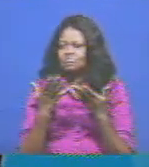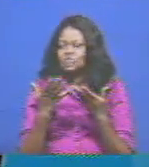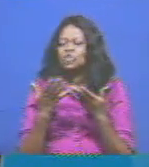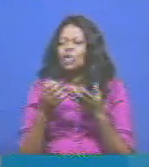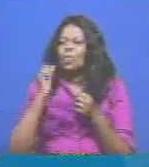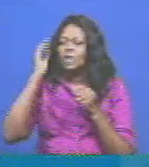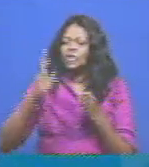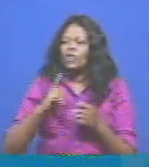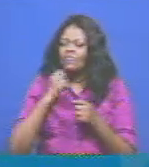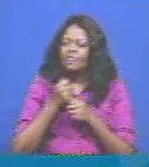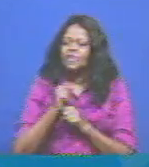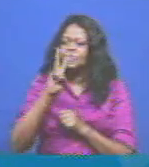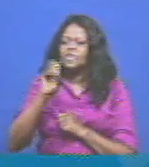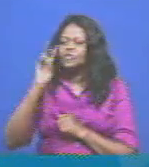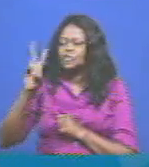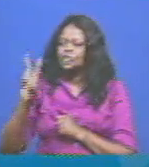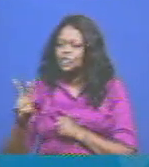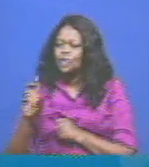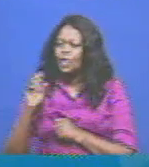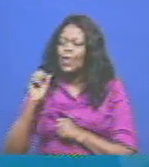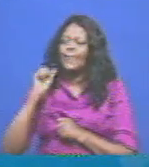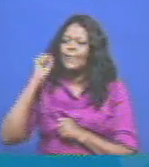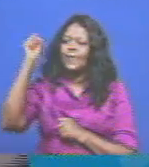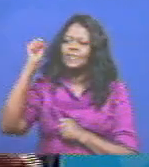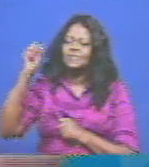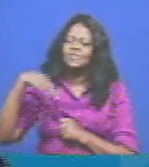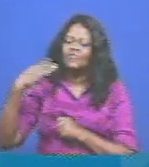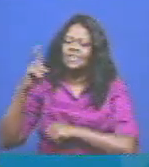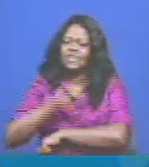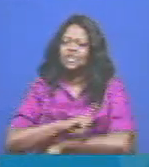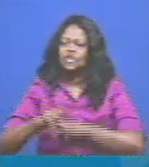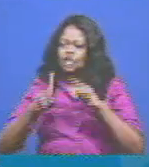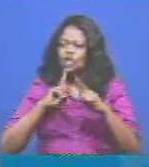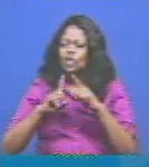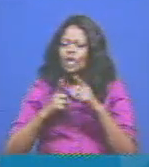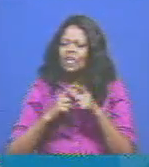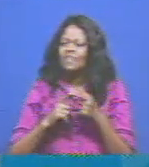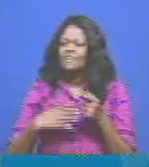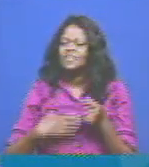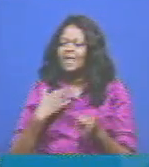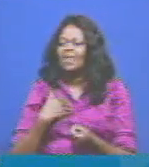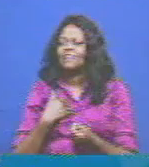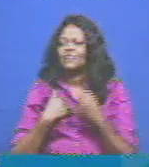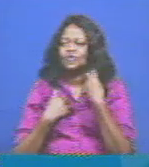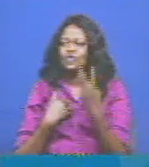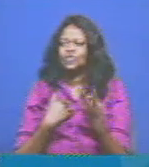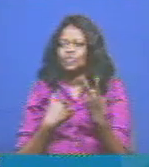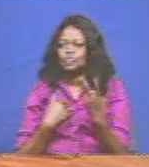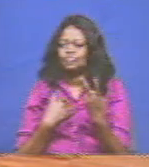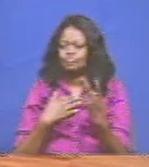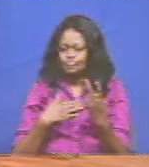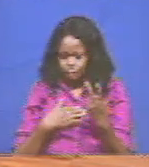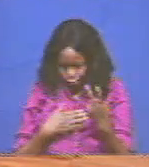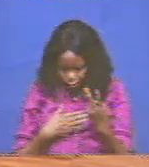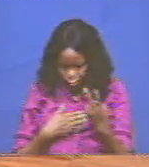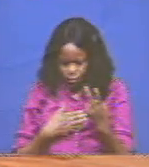made 2022 their everyday talk. And I was joined by Honorable James Mwangi Gakuya,